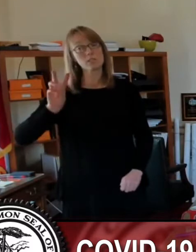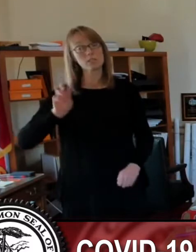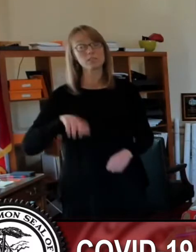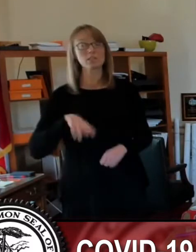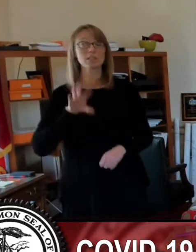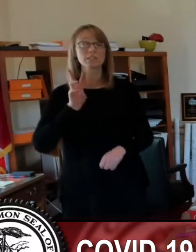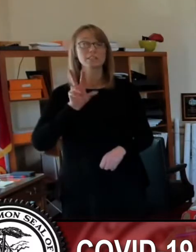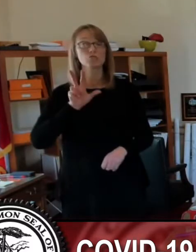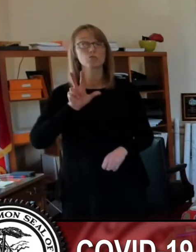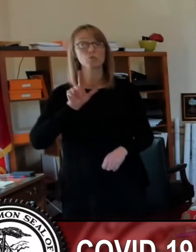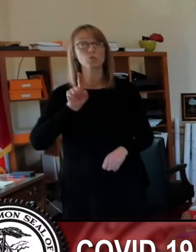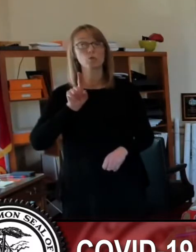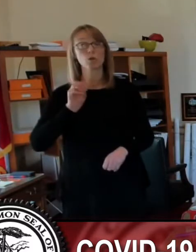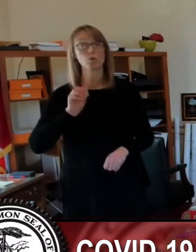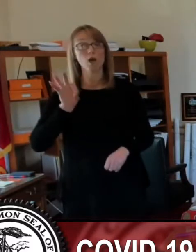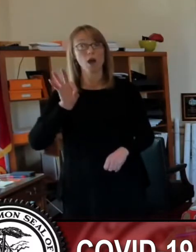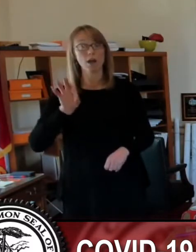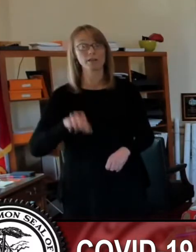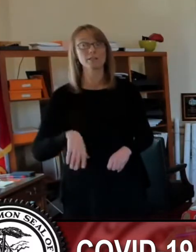63109,